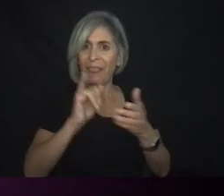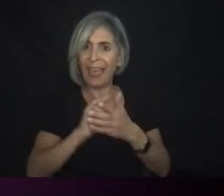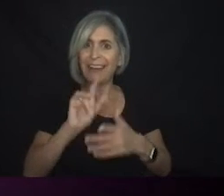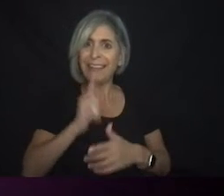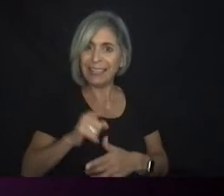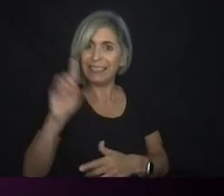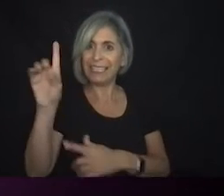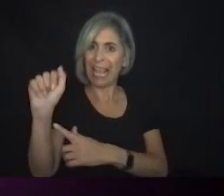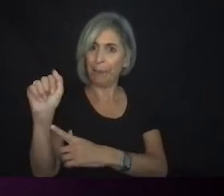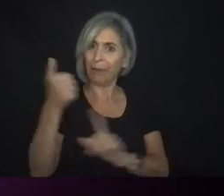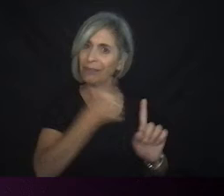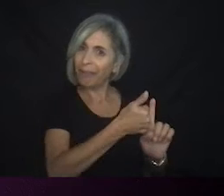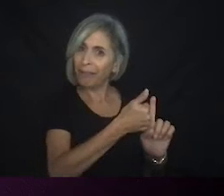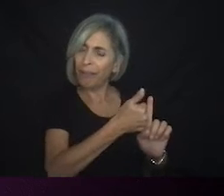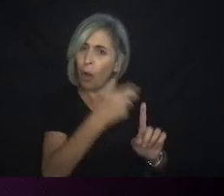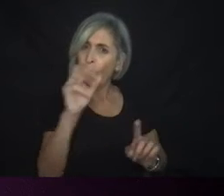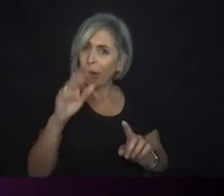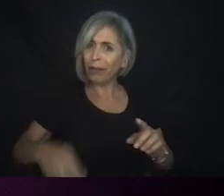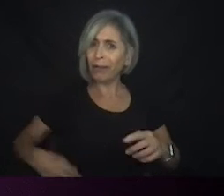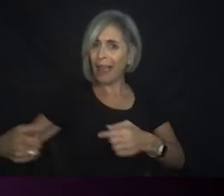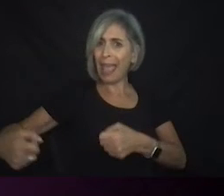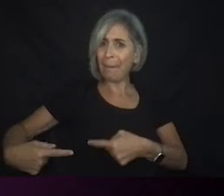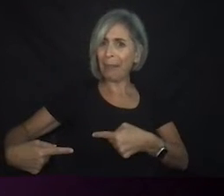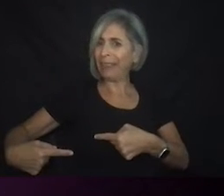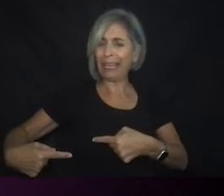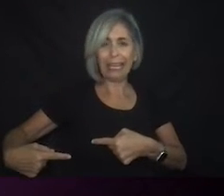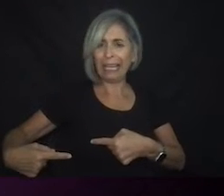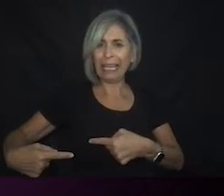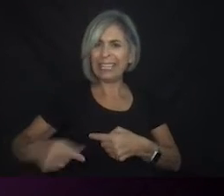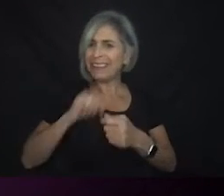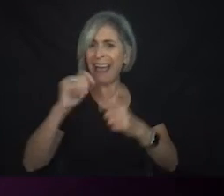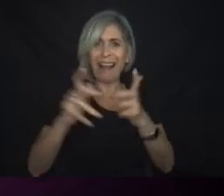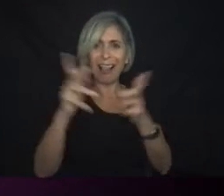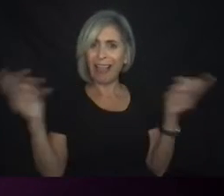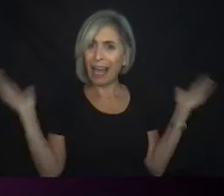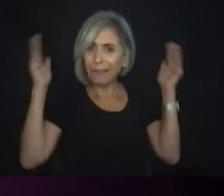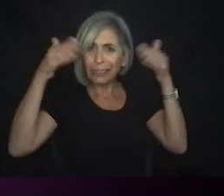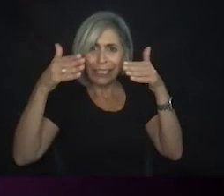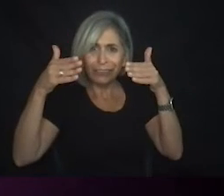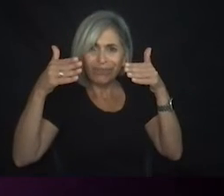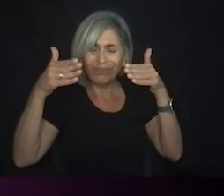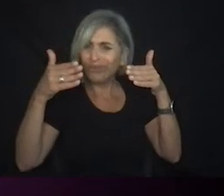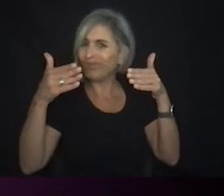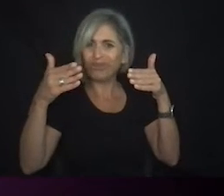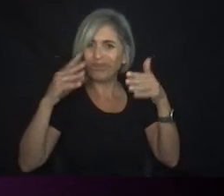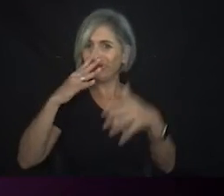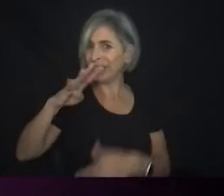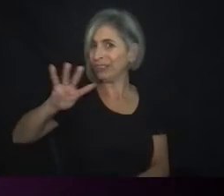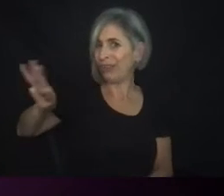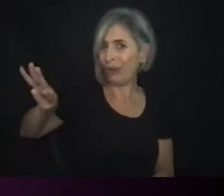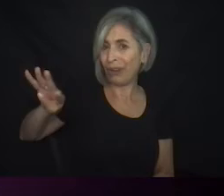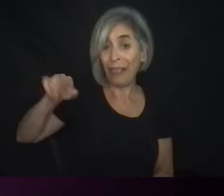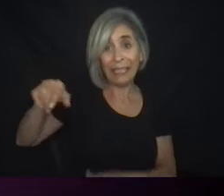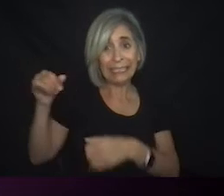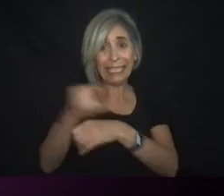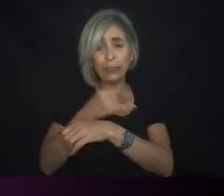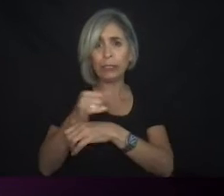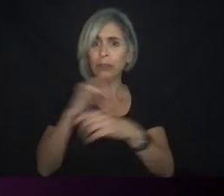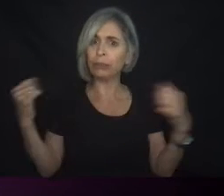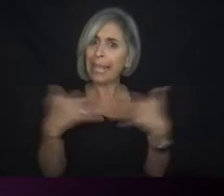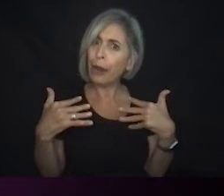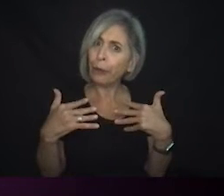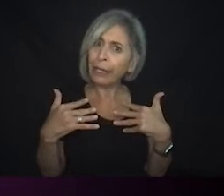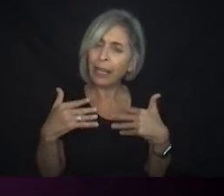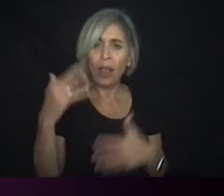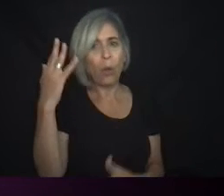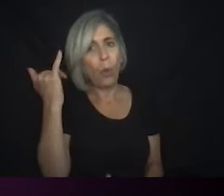empathy. I feel like it's something that doesn't really get a whole lot of attention, especially in our industry, which is terrifying because